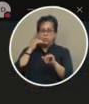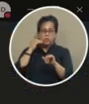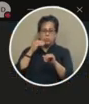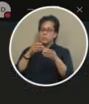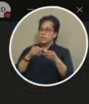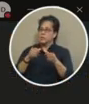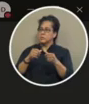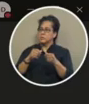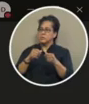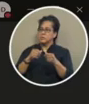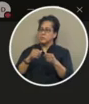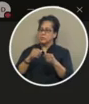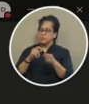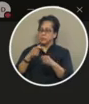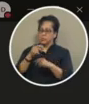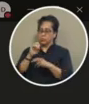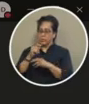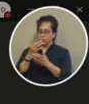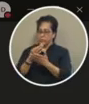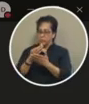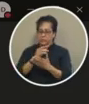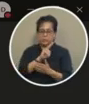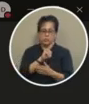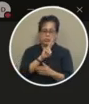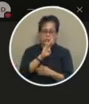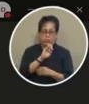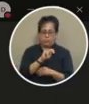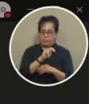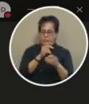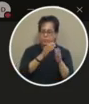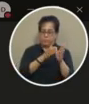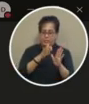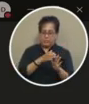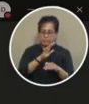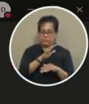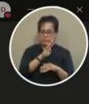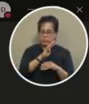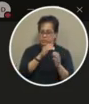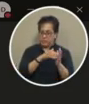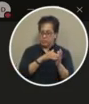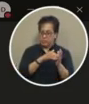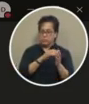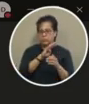Program grant funding. One's for an urban area planner in the amount of